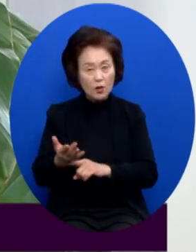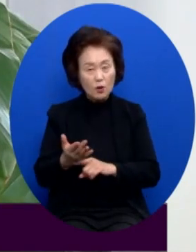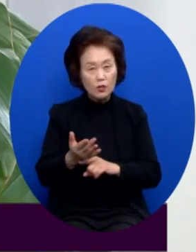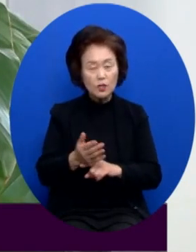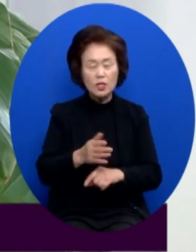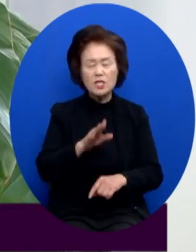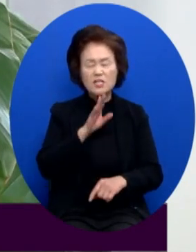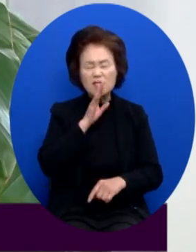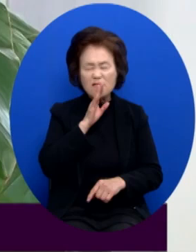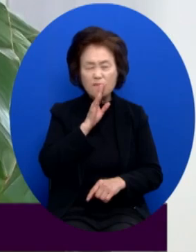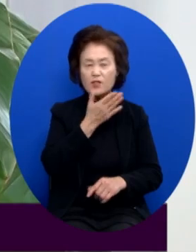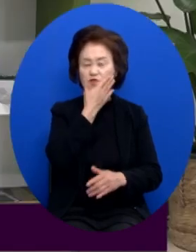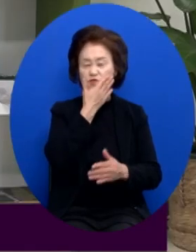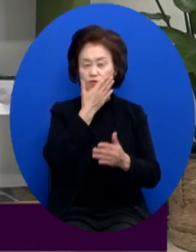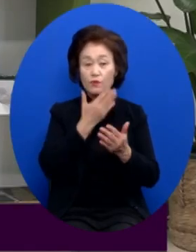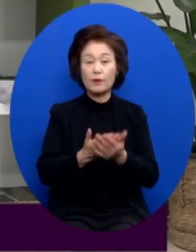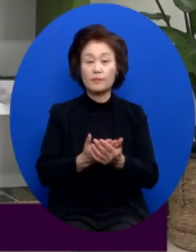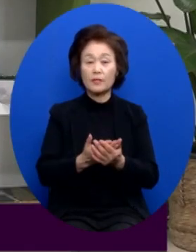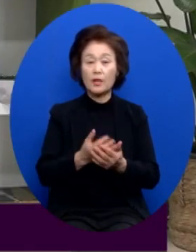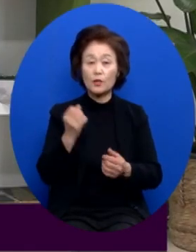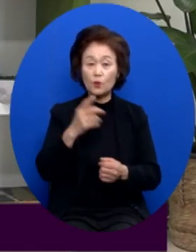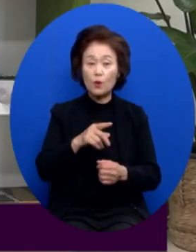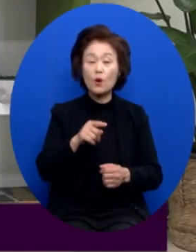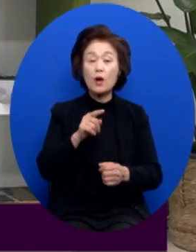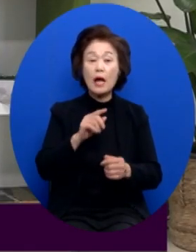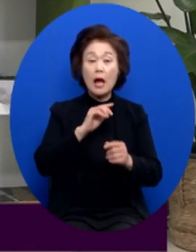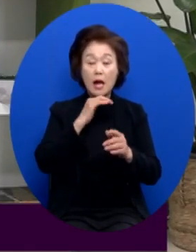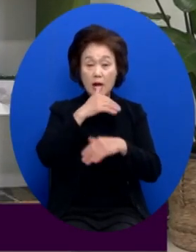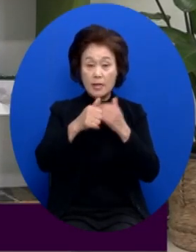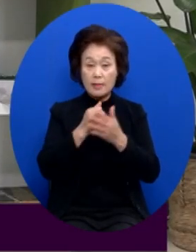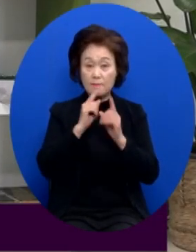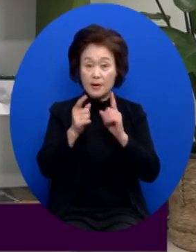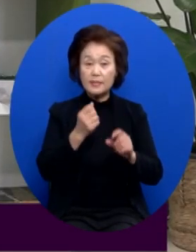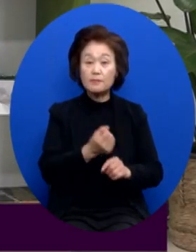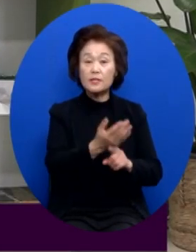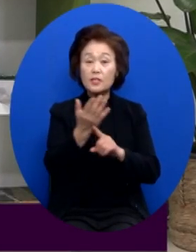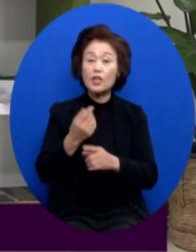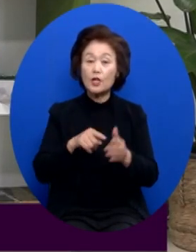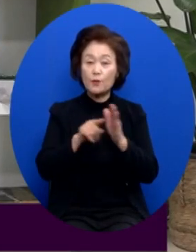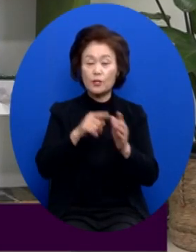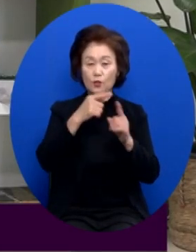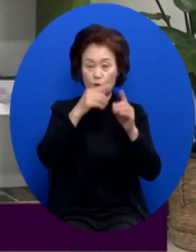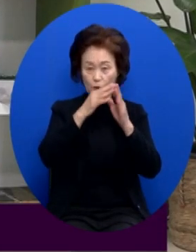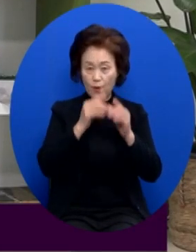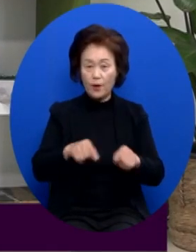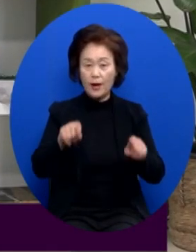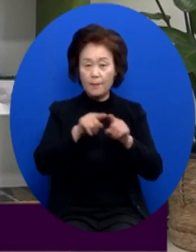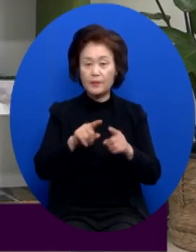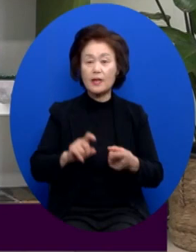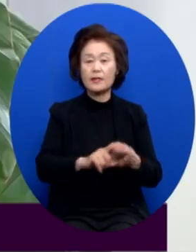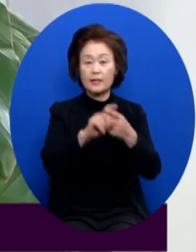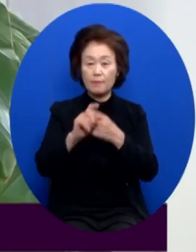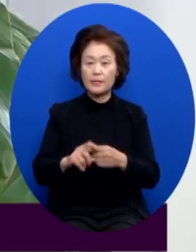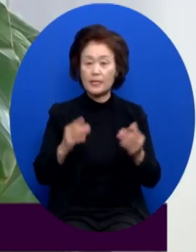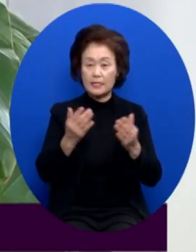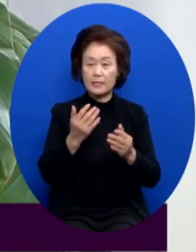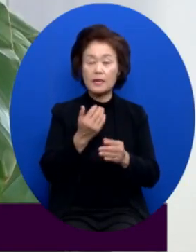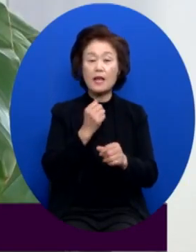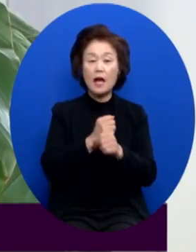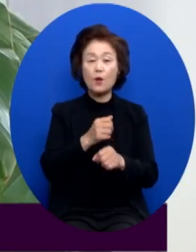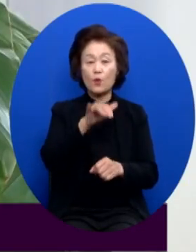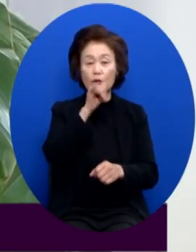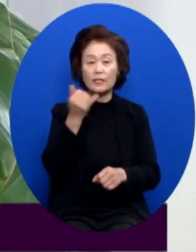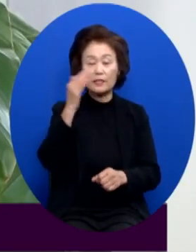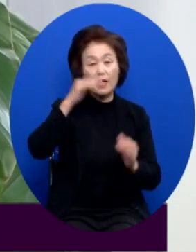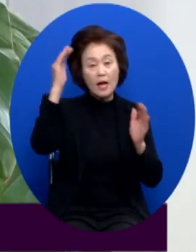goal of Christian schooling. And we want to do that together with the church. We want students to be able to see all